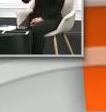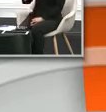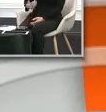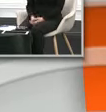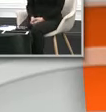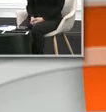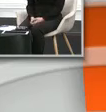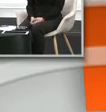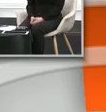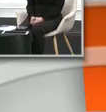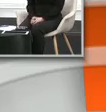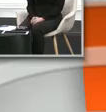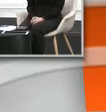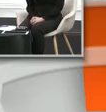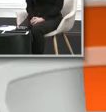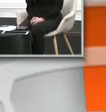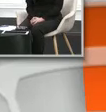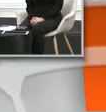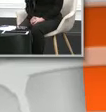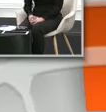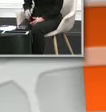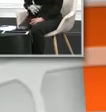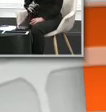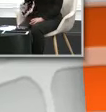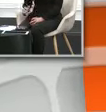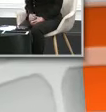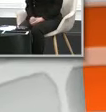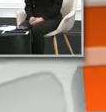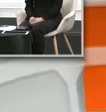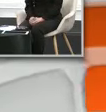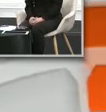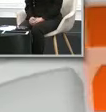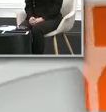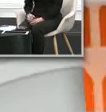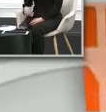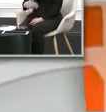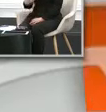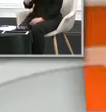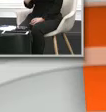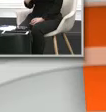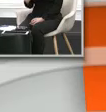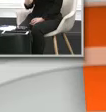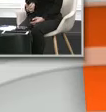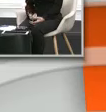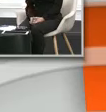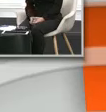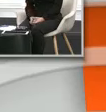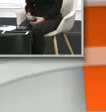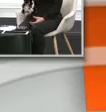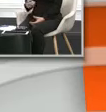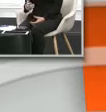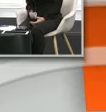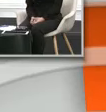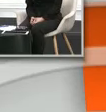on sentiment of General Prayut Chan-o-cha instead of focusing on what he has done